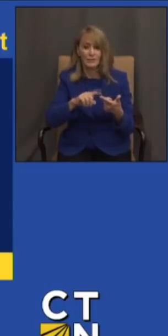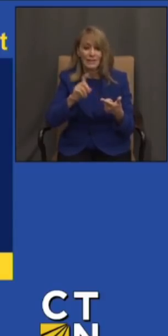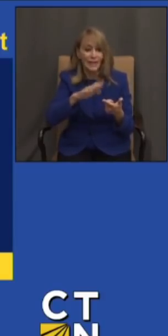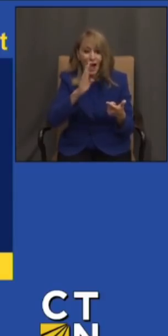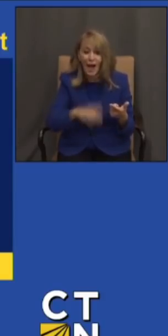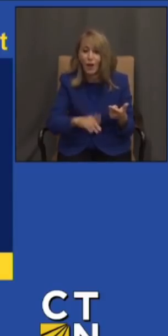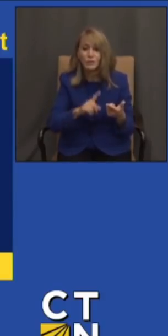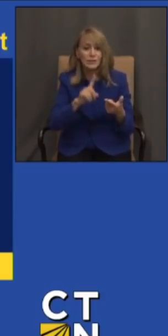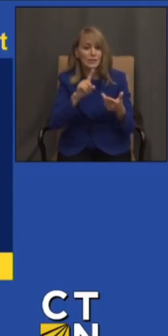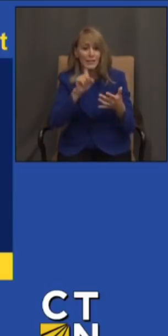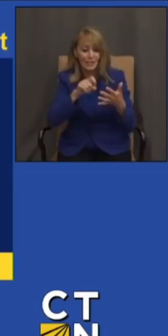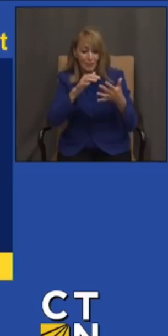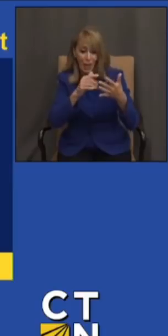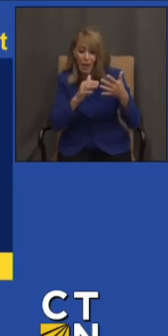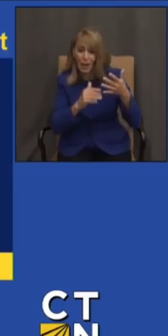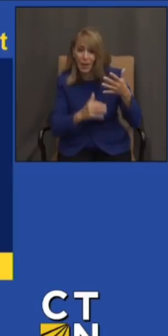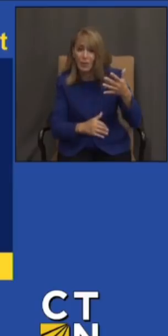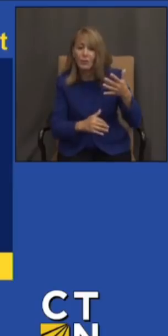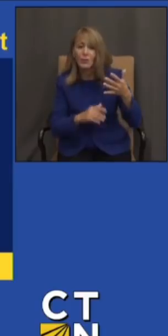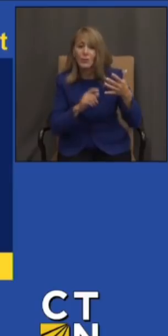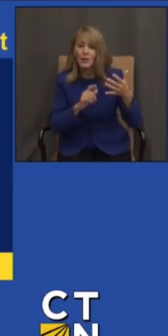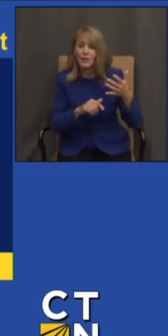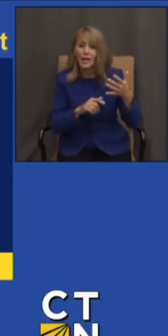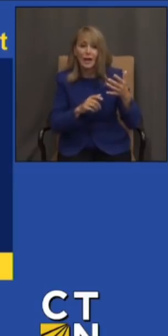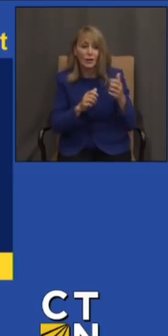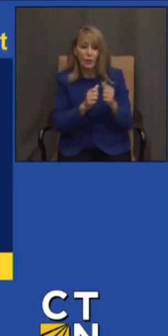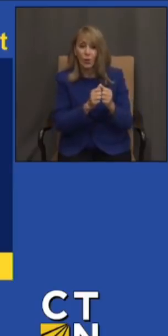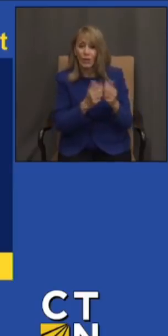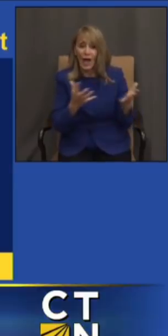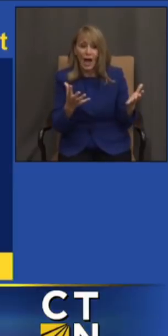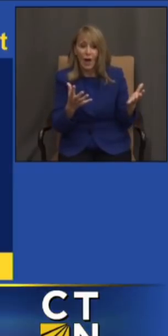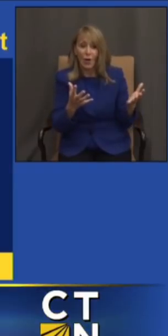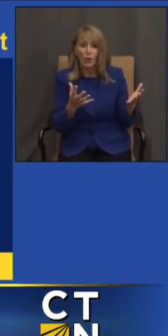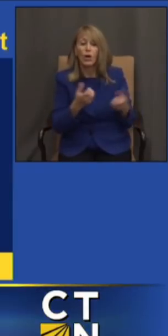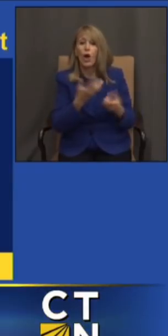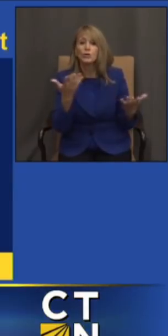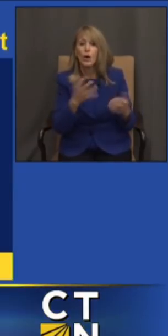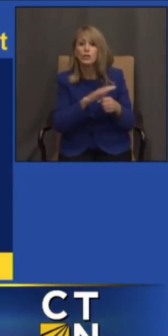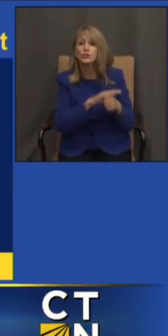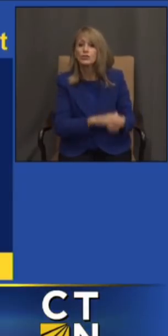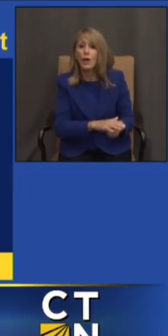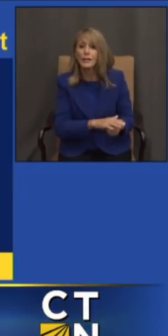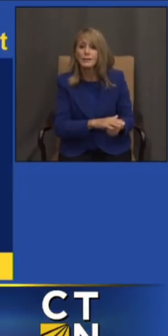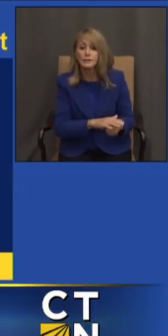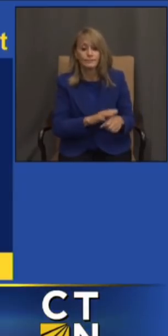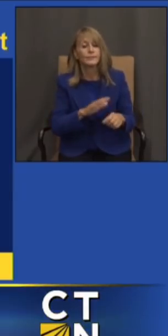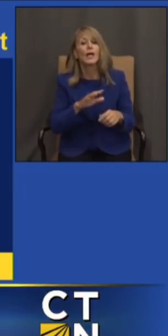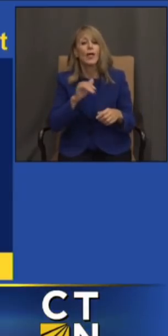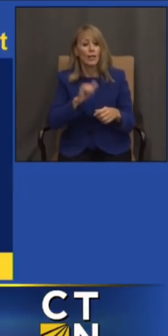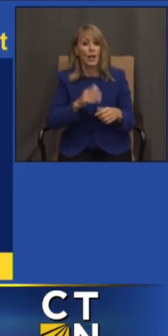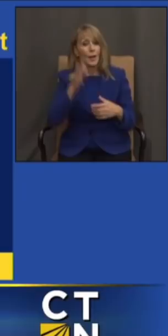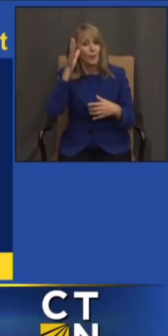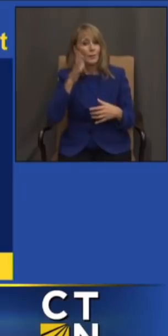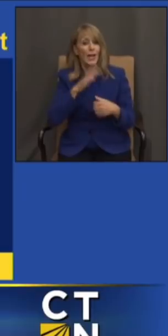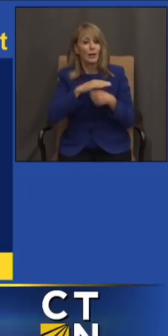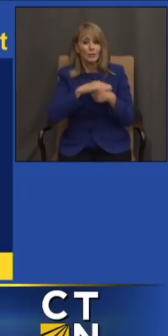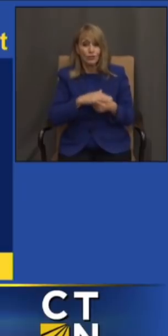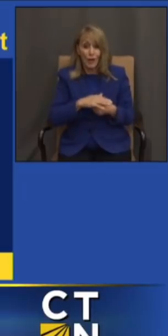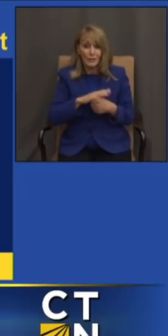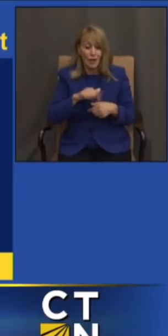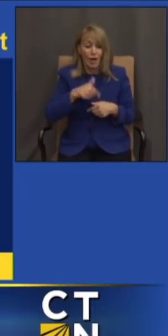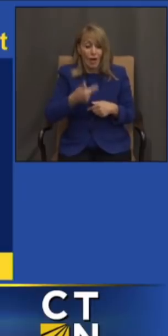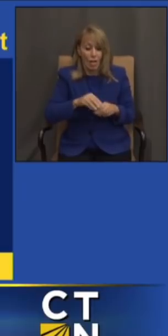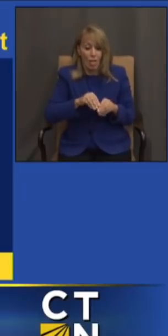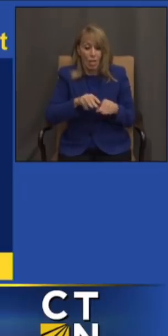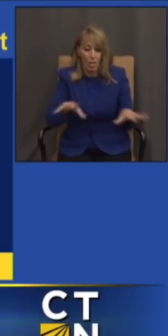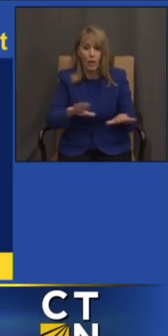housing and all of those other things that lead to, without them, stressors that children actually experience through their parents and